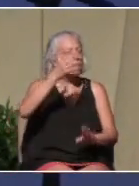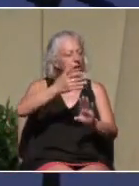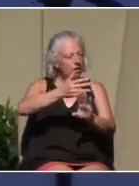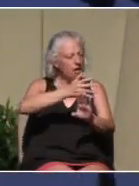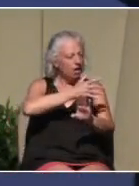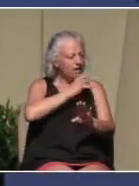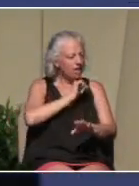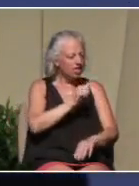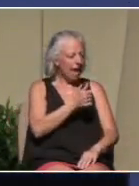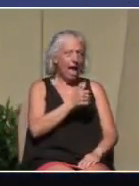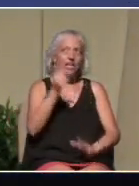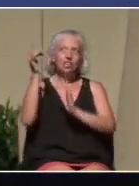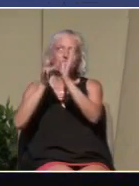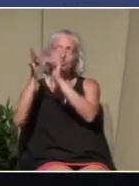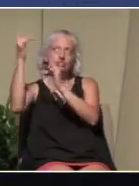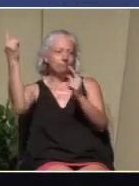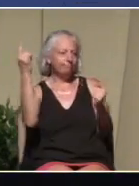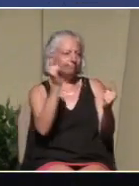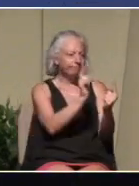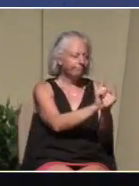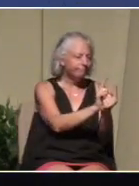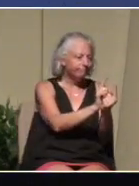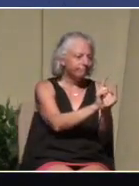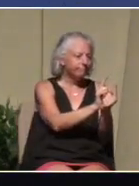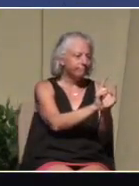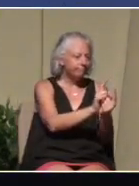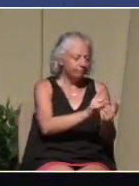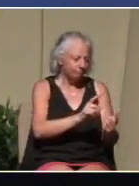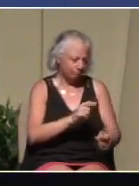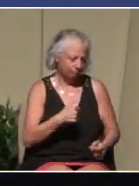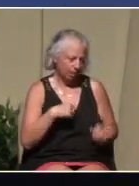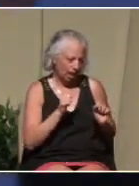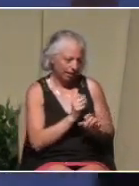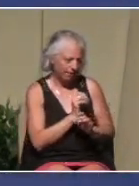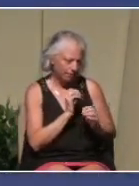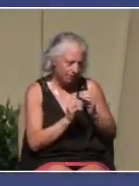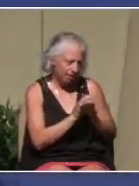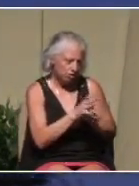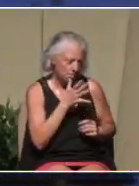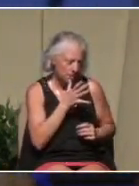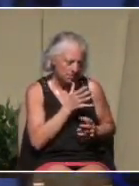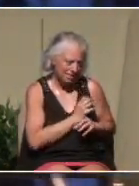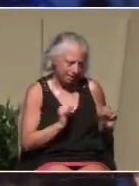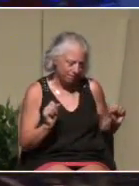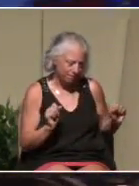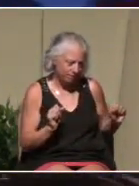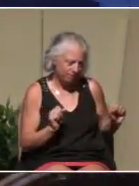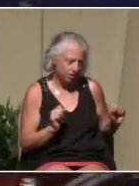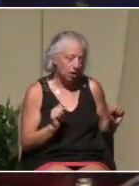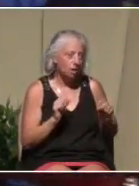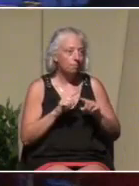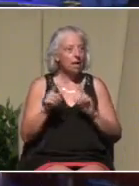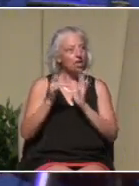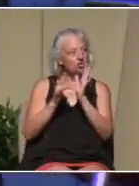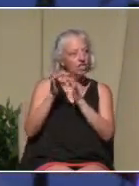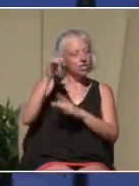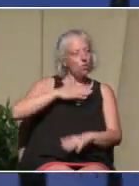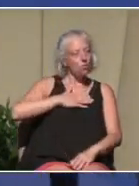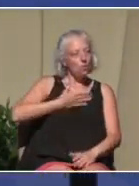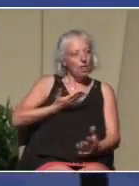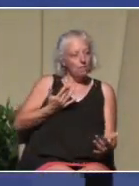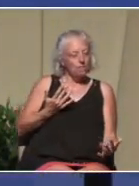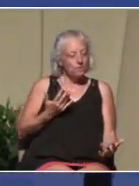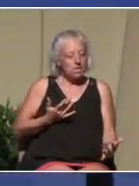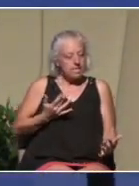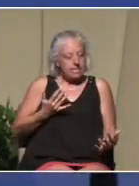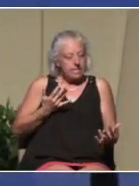Jesus who's so in control that he could say, "I can save your mother." And yet here's the Jesus who's willing to just wait for years